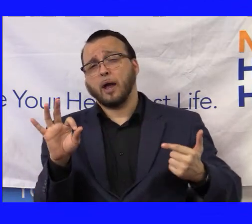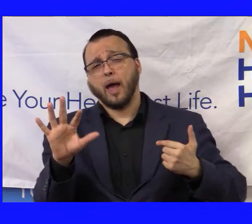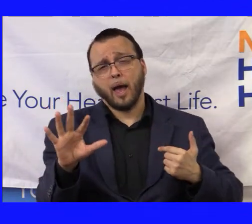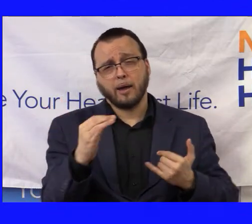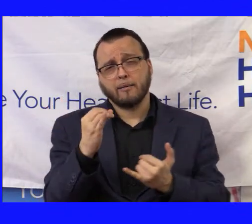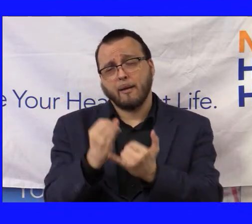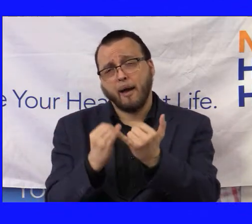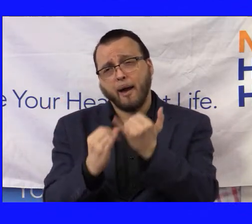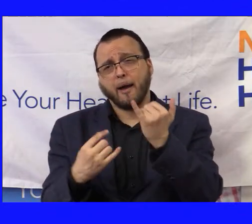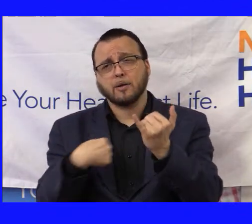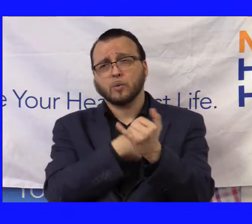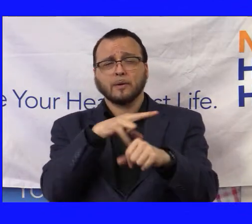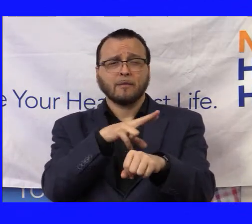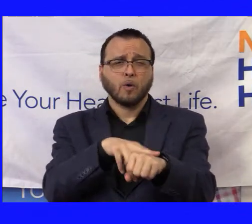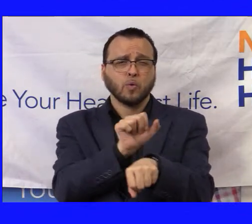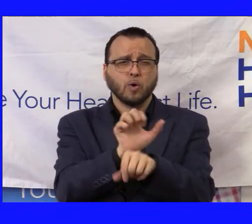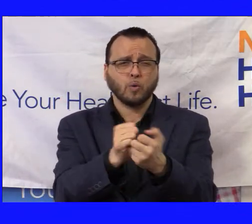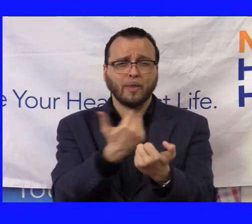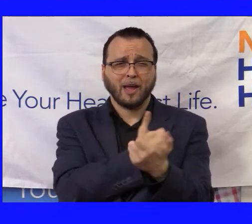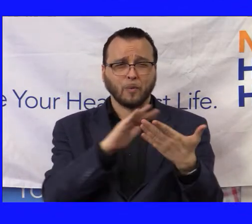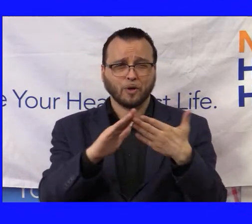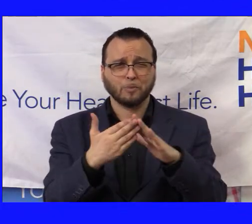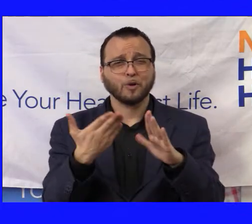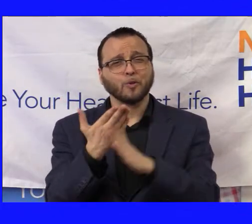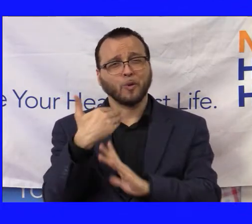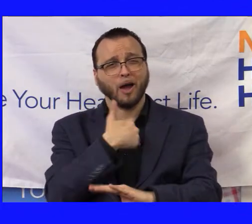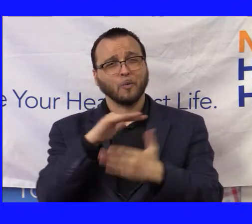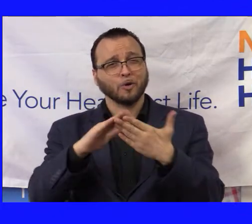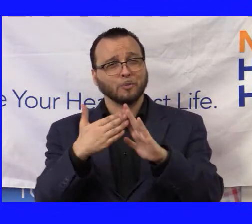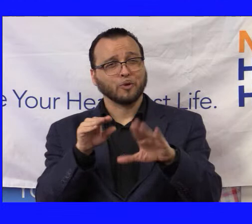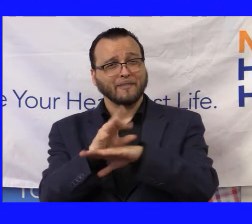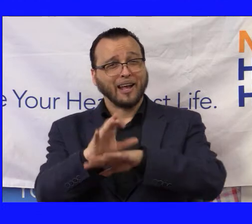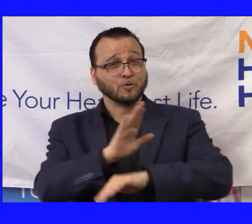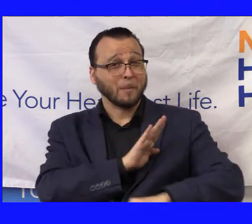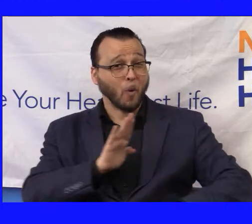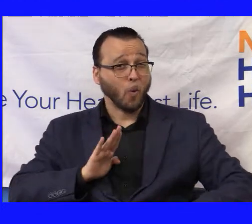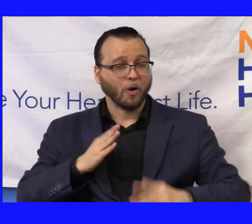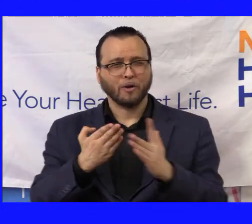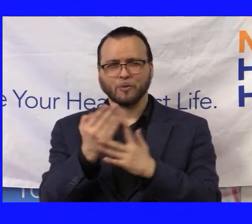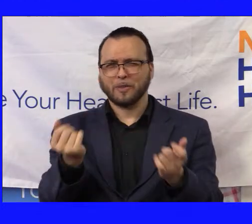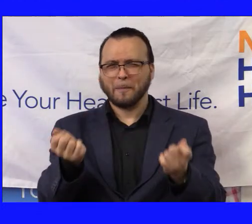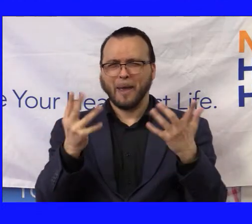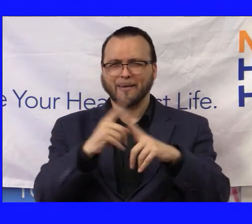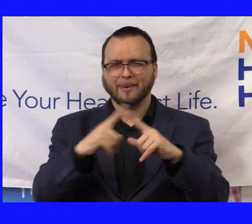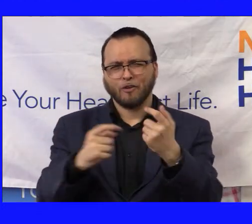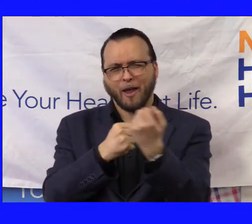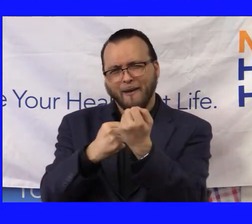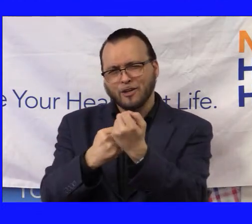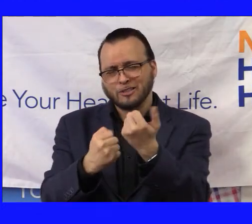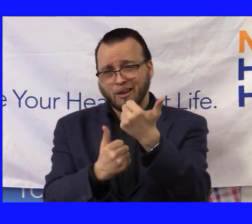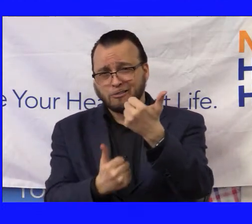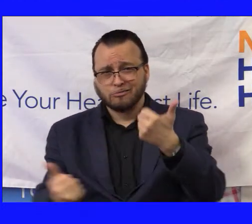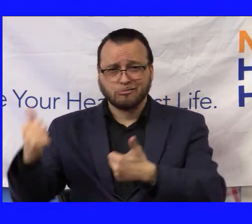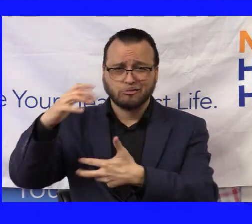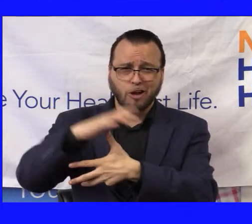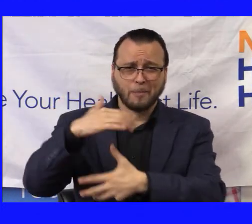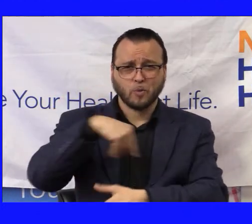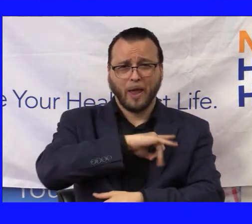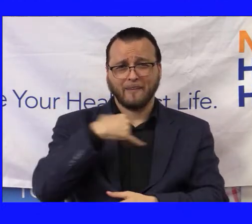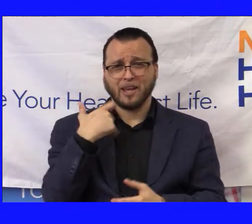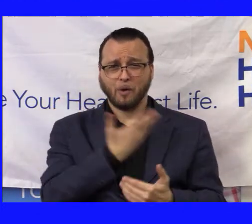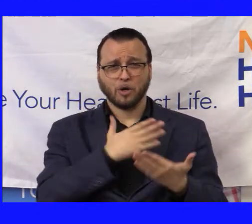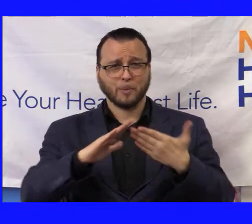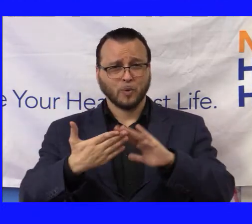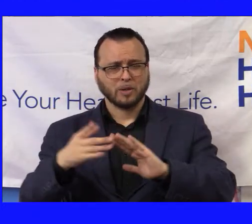always work with our communities through our community advisory boards, through the many, advocates and champions we have in the community. I do want to